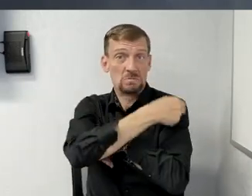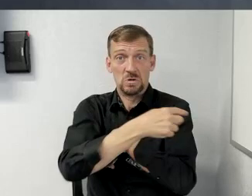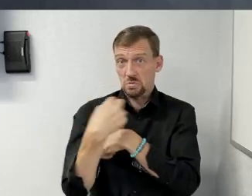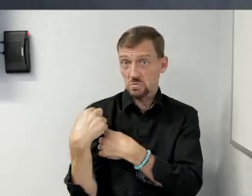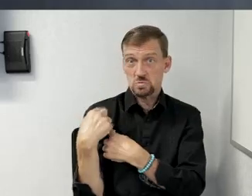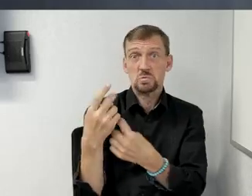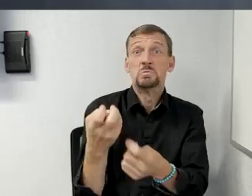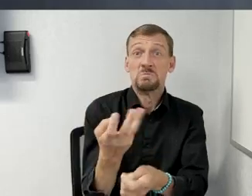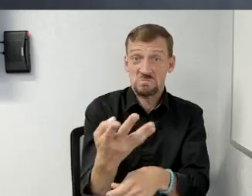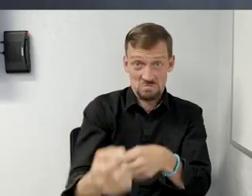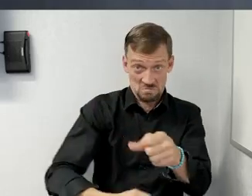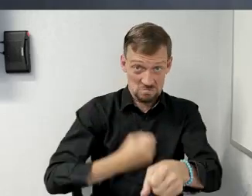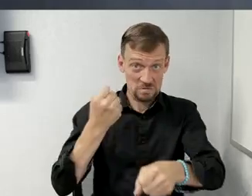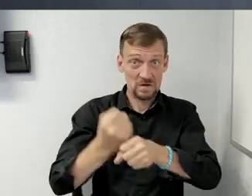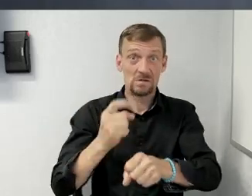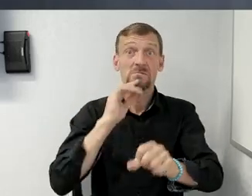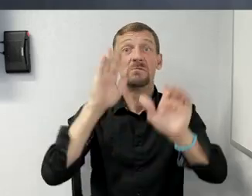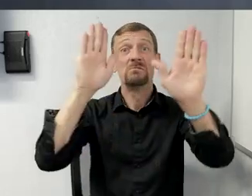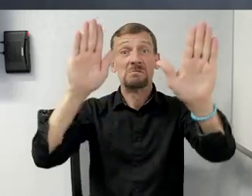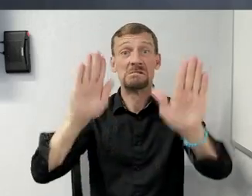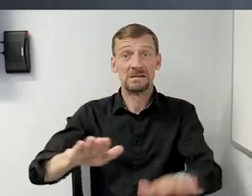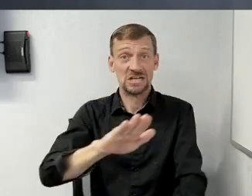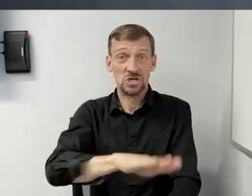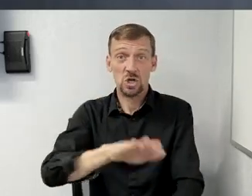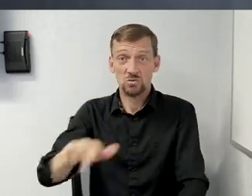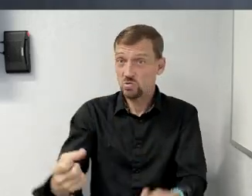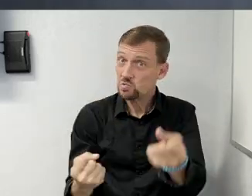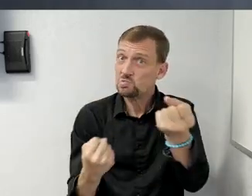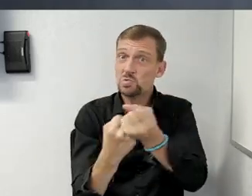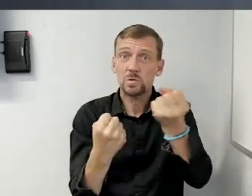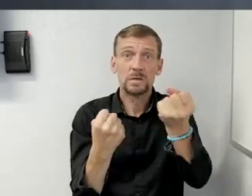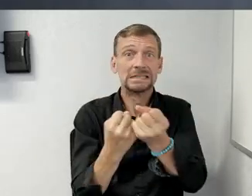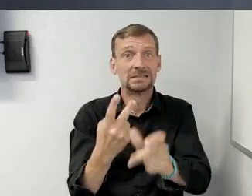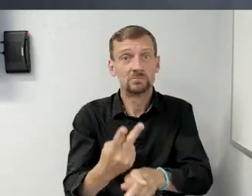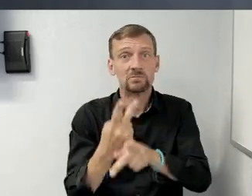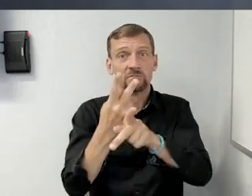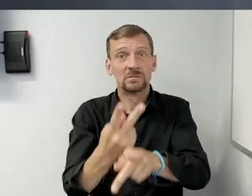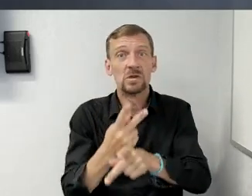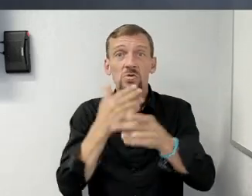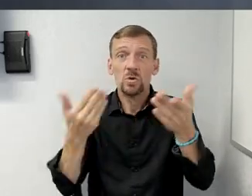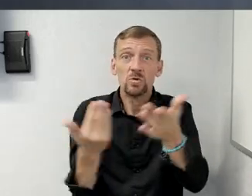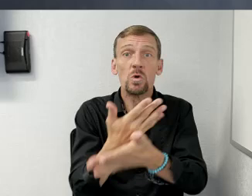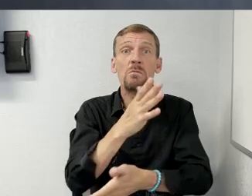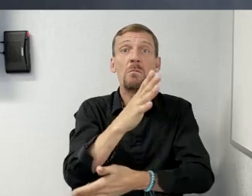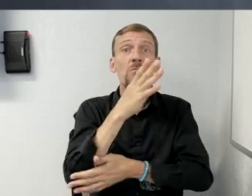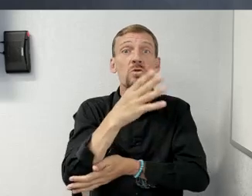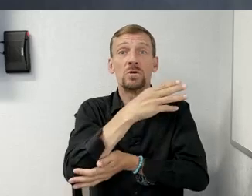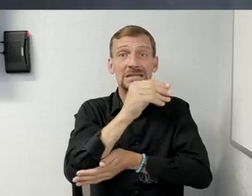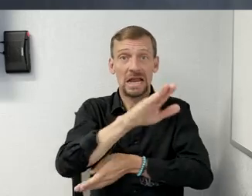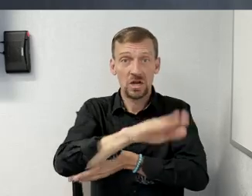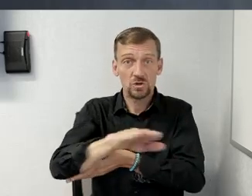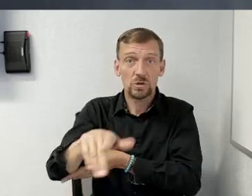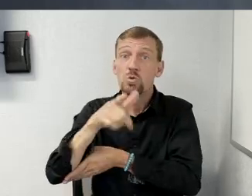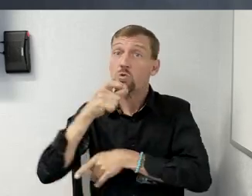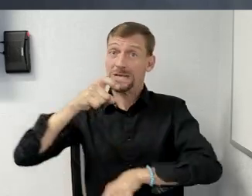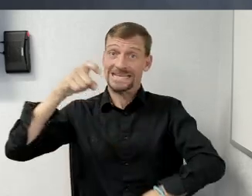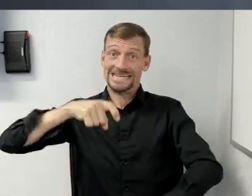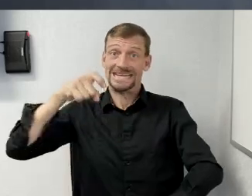now to offer excellent pediatric care to new mothers and children that need it.